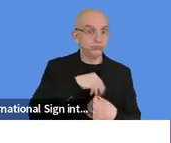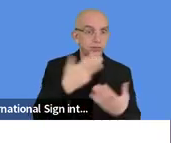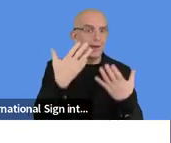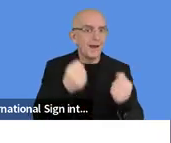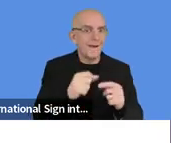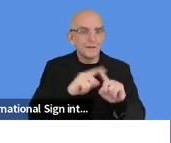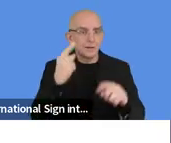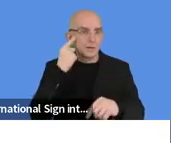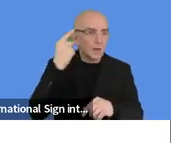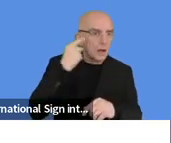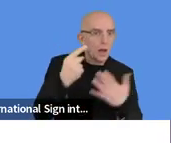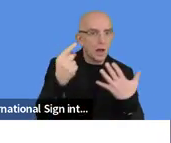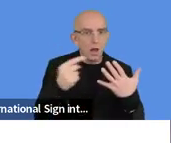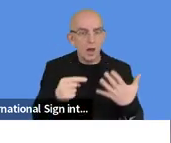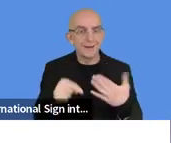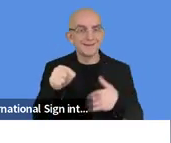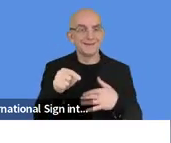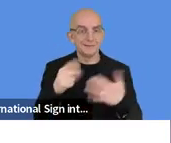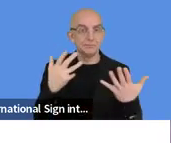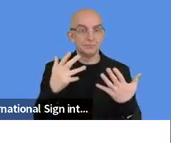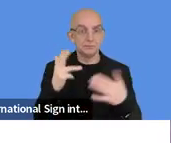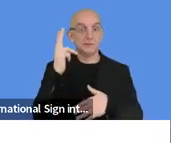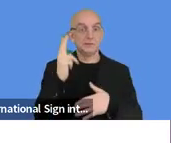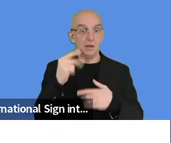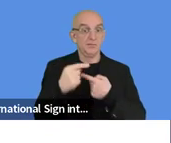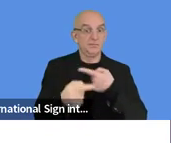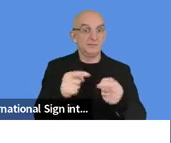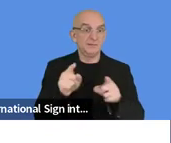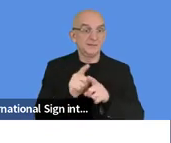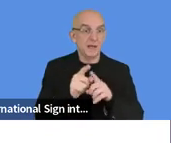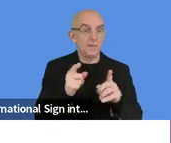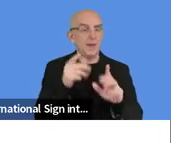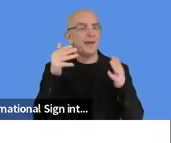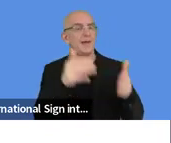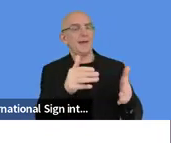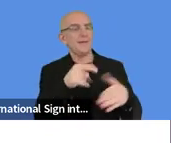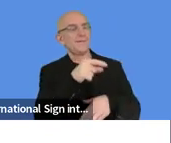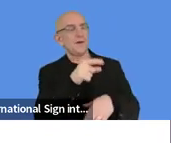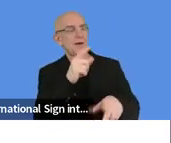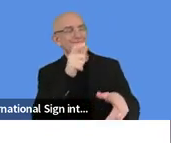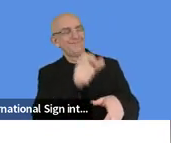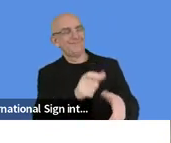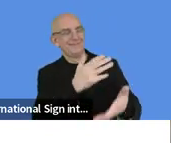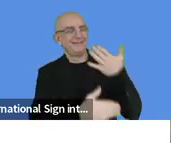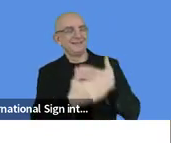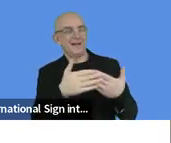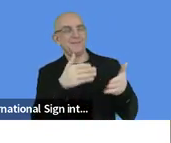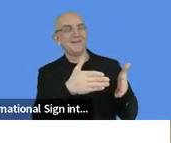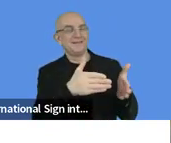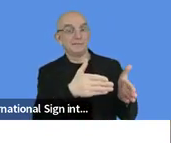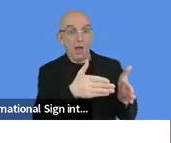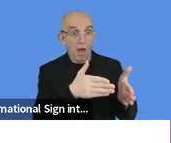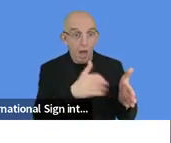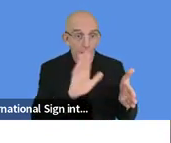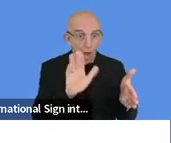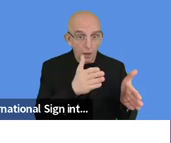audiobooks, started for someone with a disability, later said, hey, everyone likes to read, using their ears. Everyone likes to listen